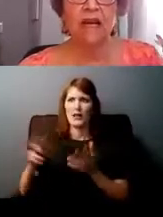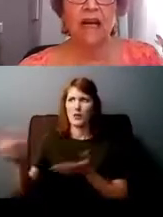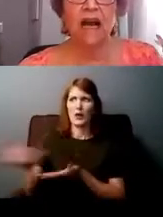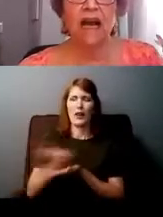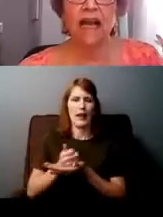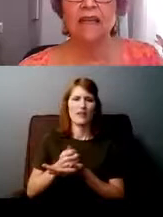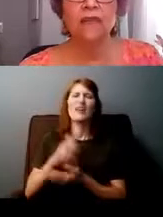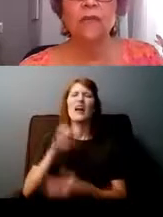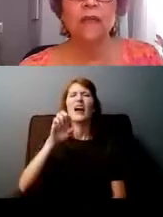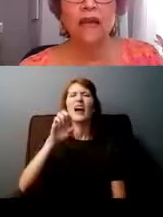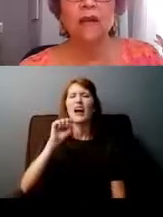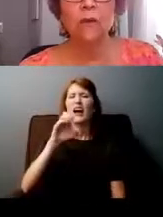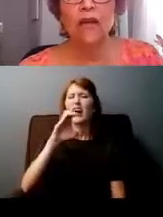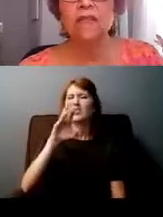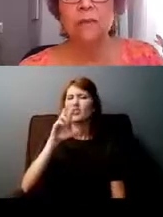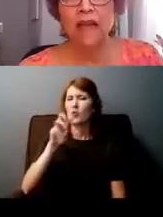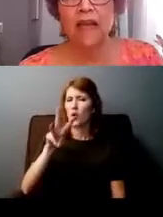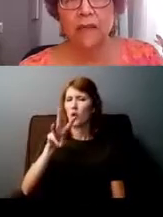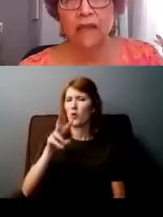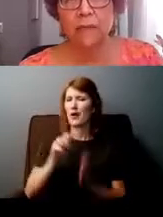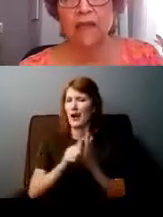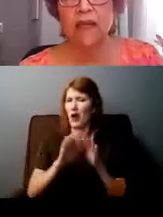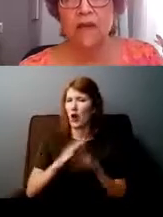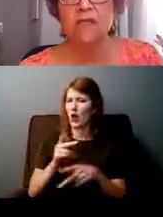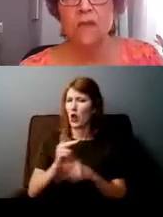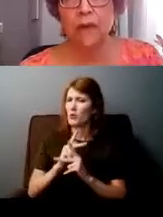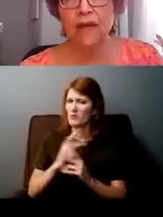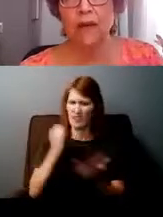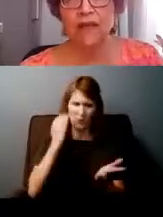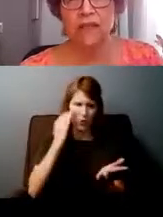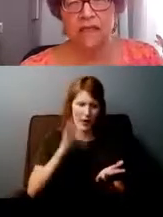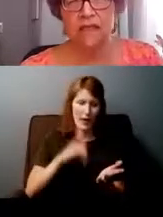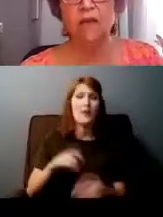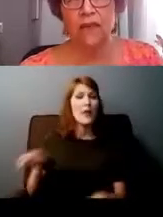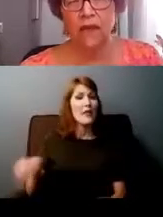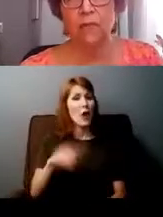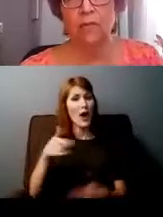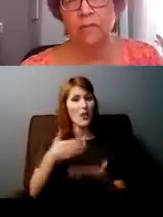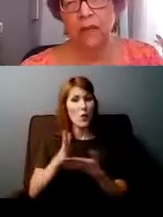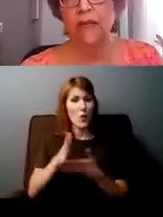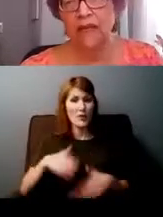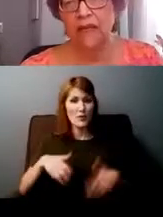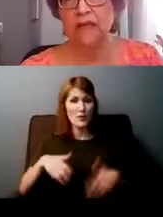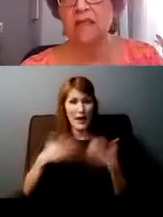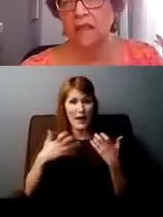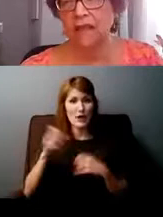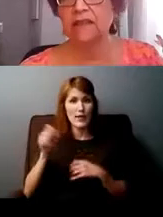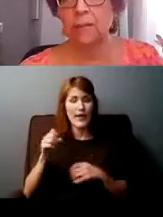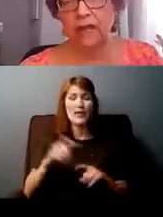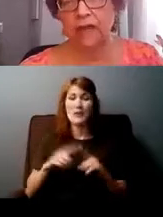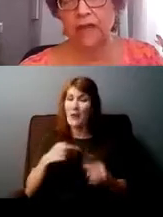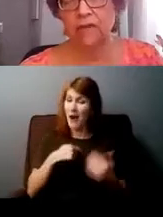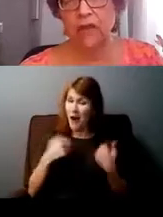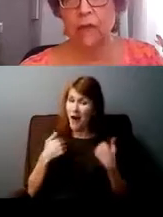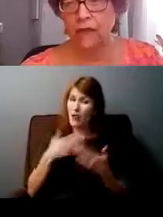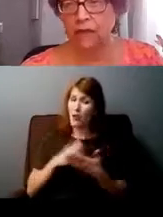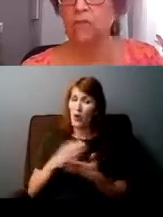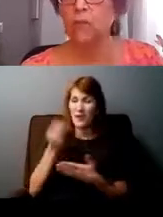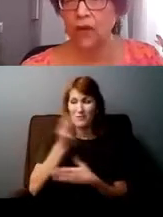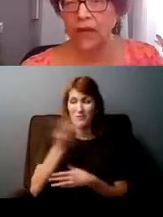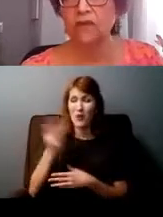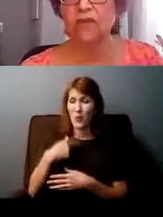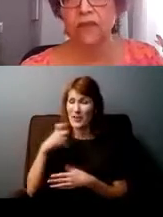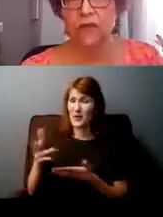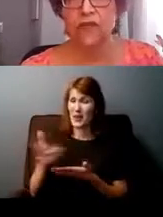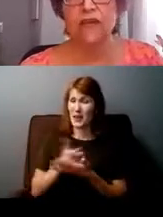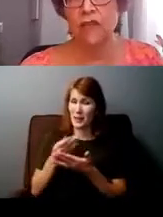And everybody had a right to be angry, but I also had a right to tell them that we needed to collect that money, and we could